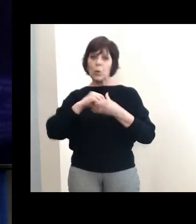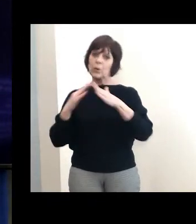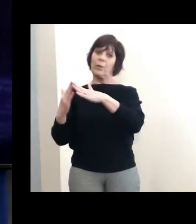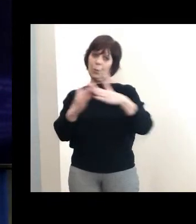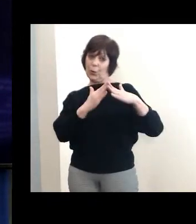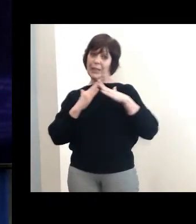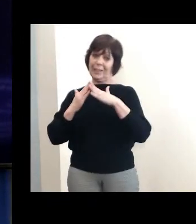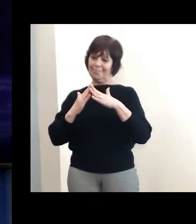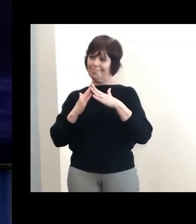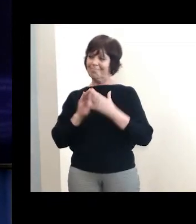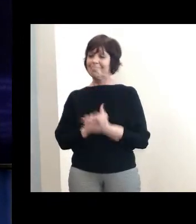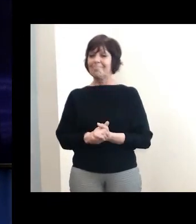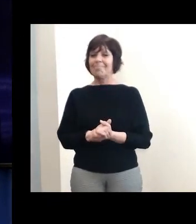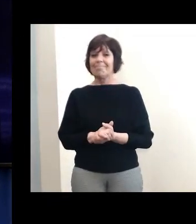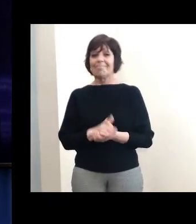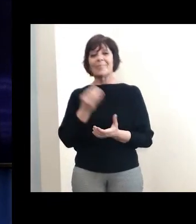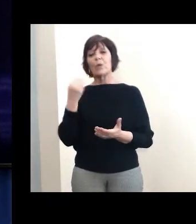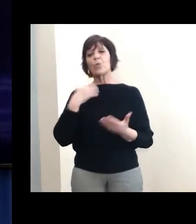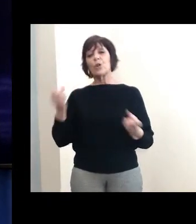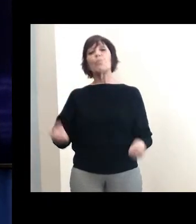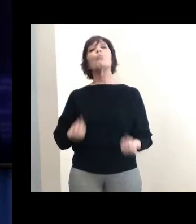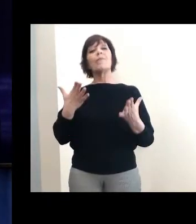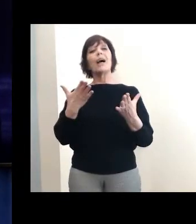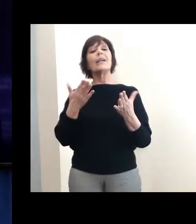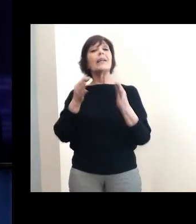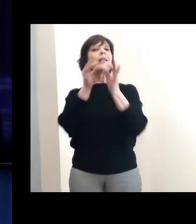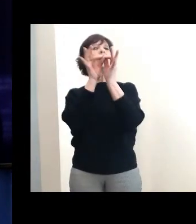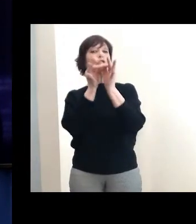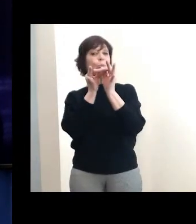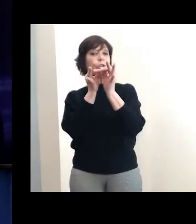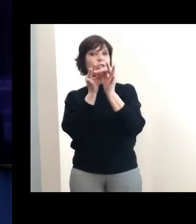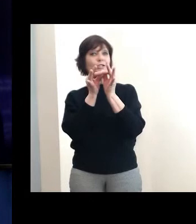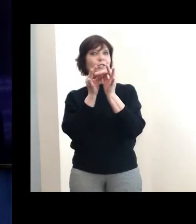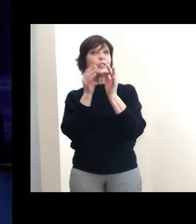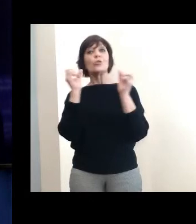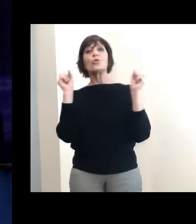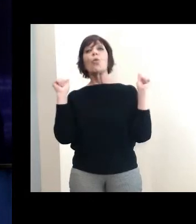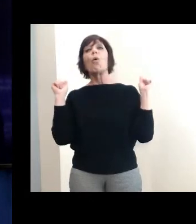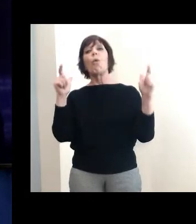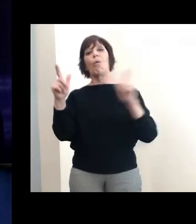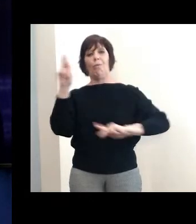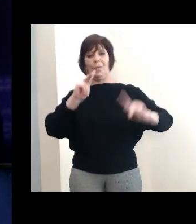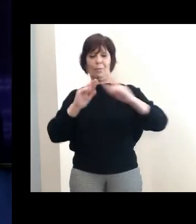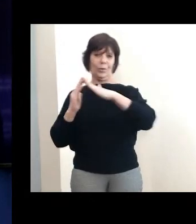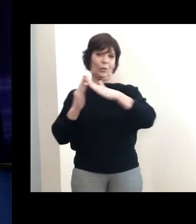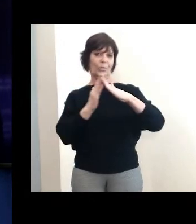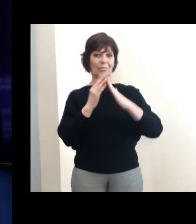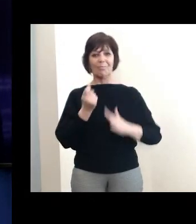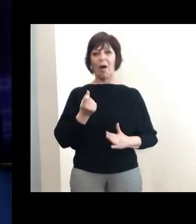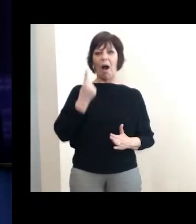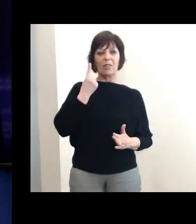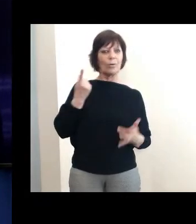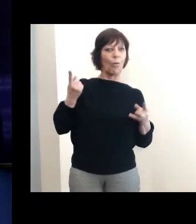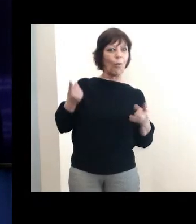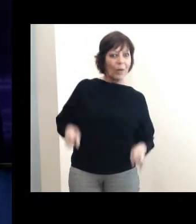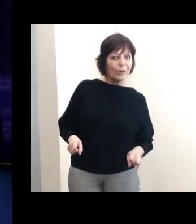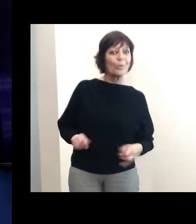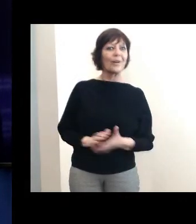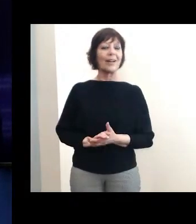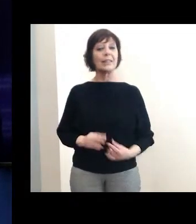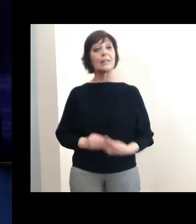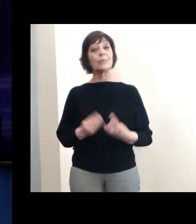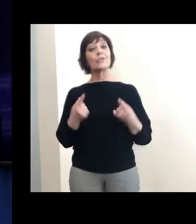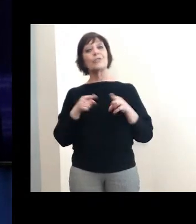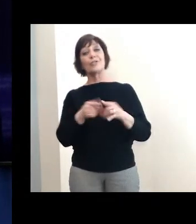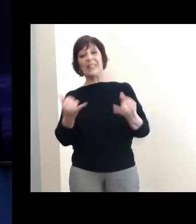and that we're providing ASL interpreters so that everyone in our community understands what is going on, especially during this